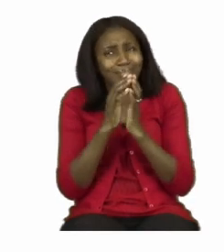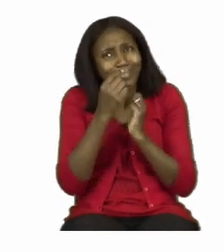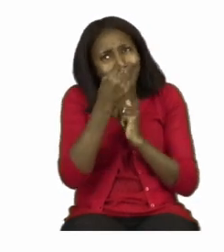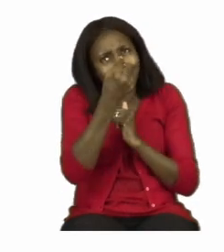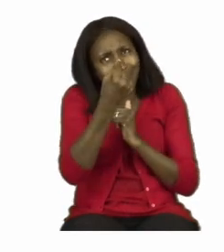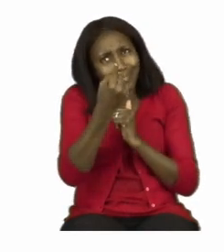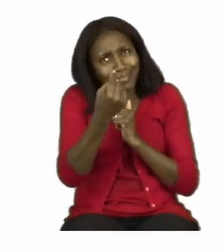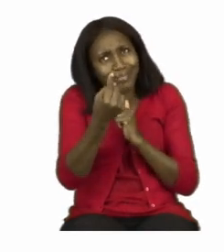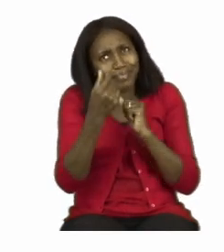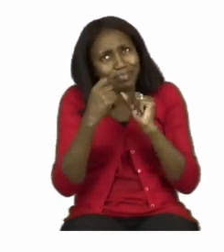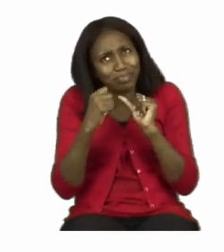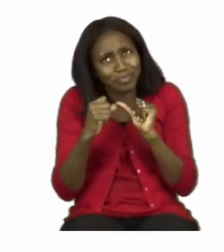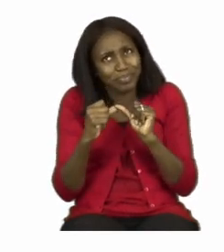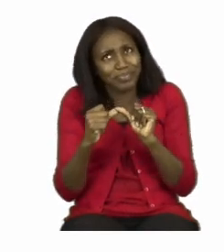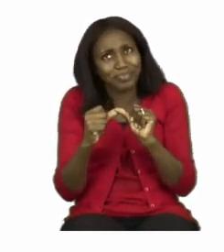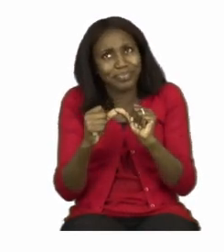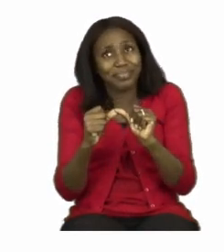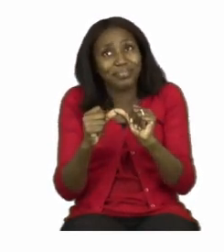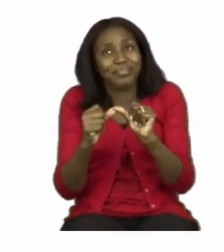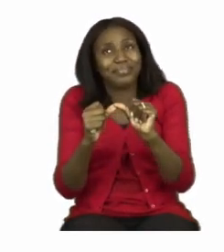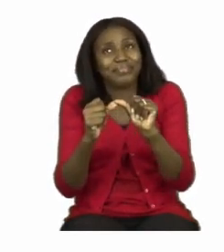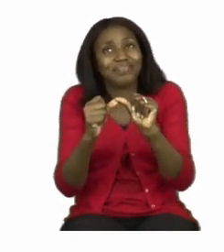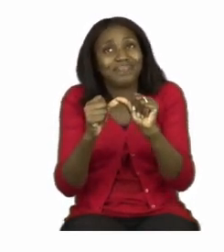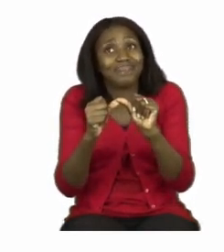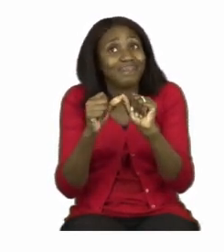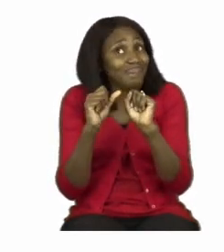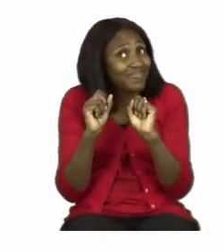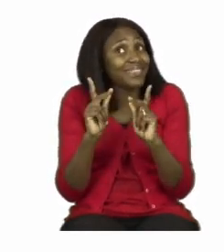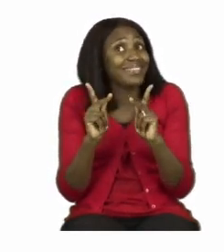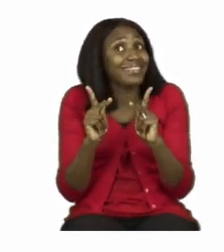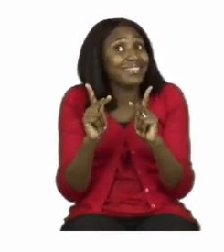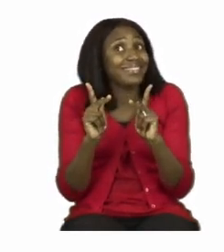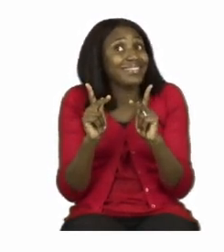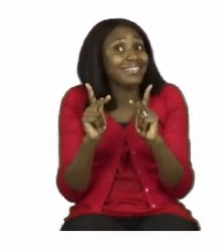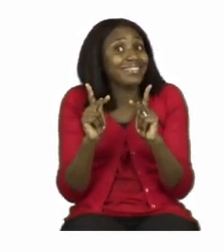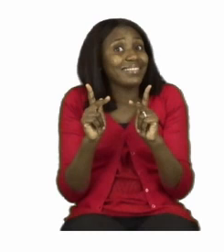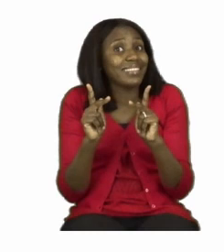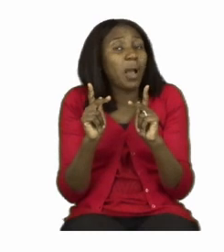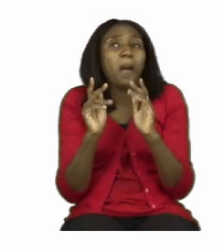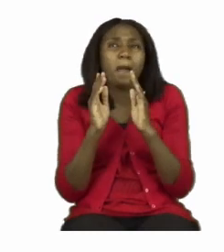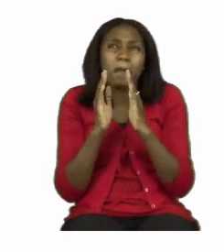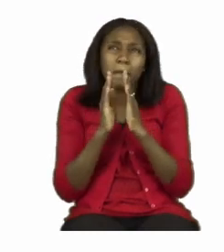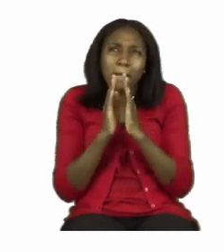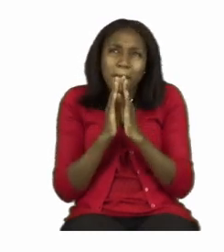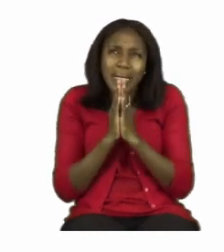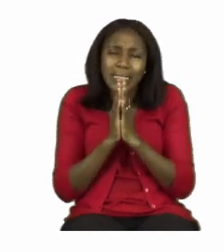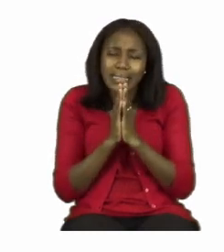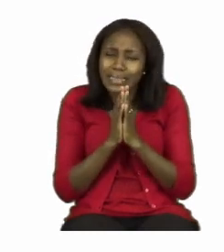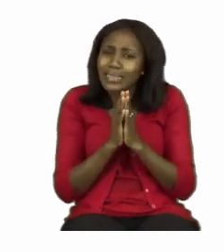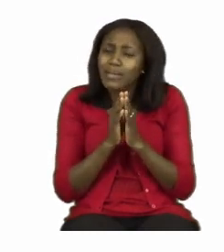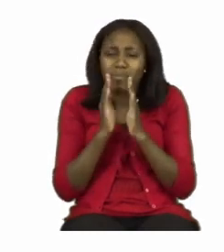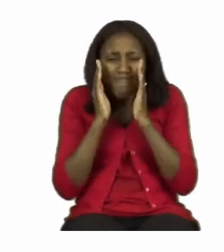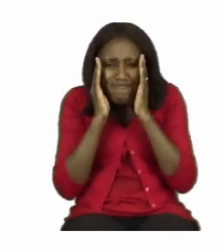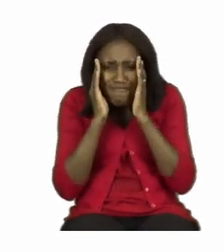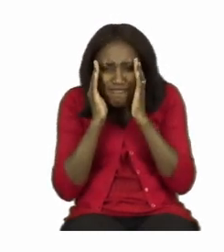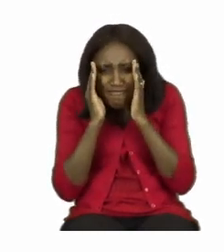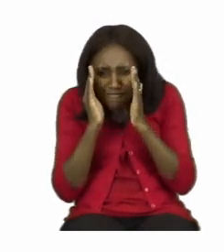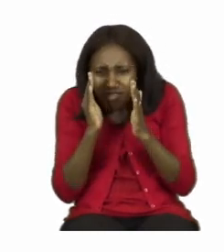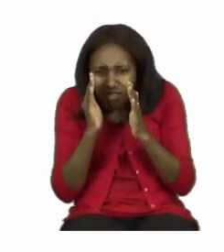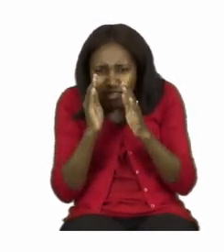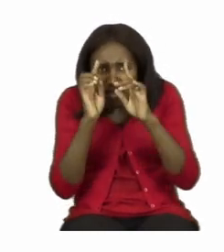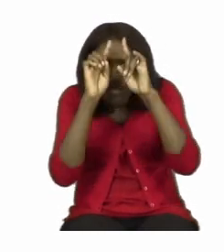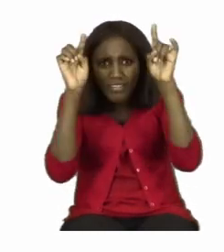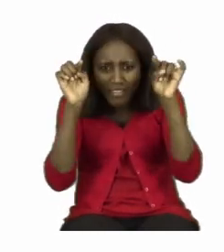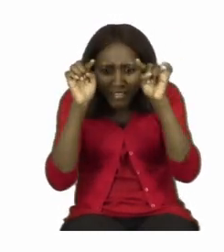so I'm going to leave the rest for you to find out. I want you to please take a good look at the first picture